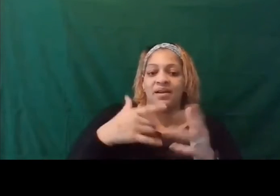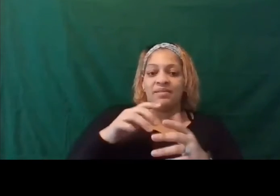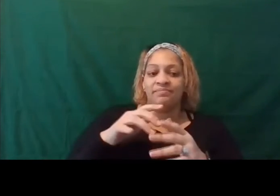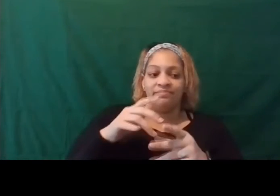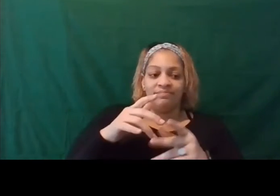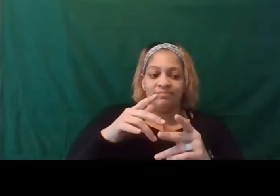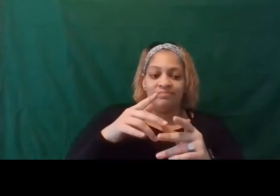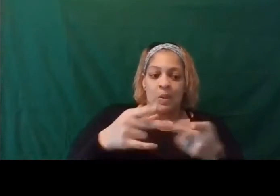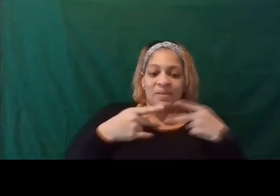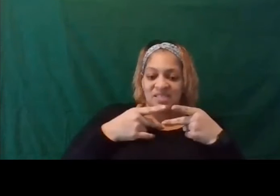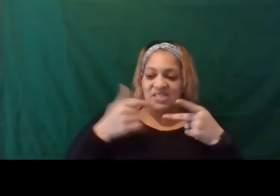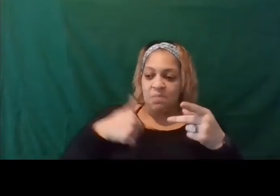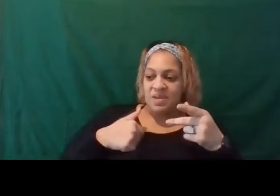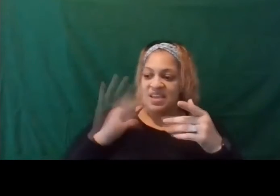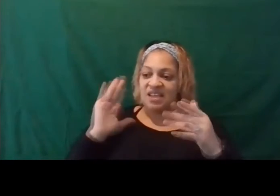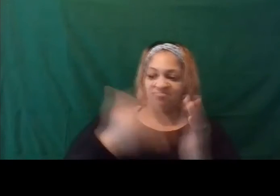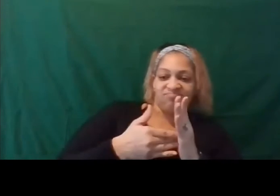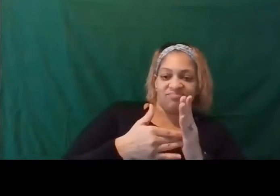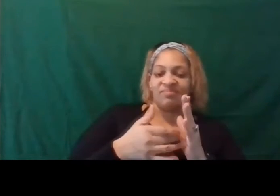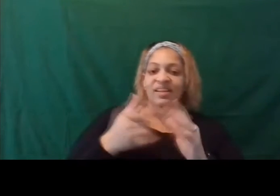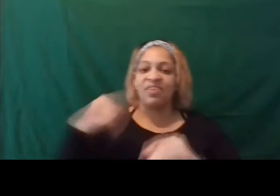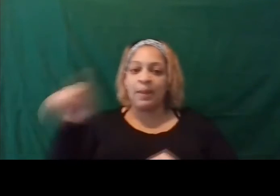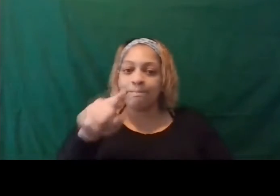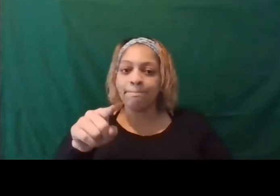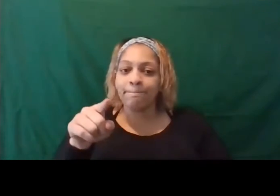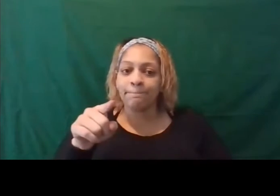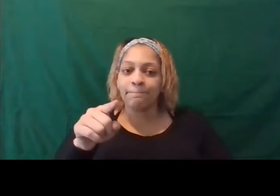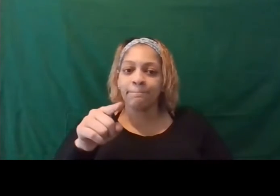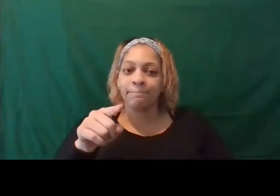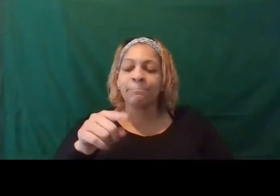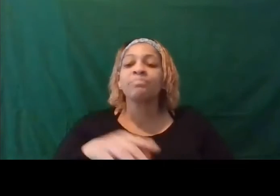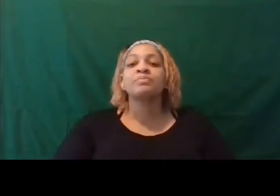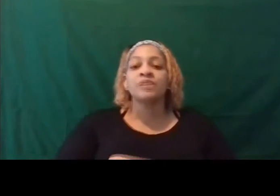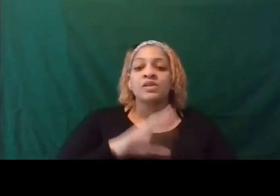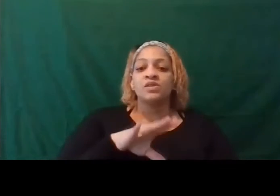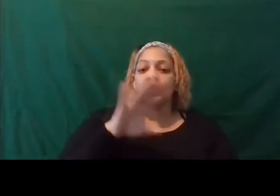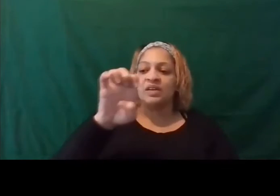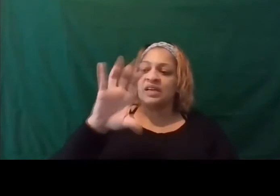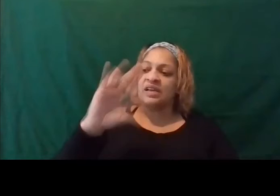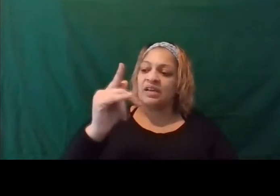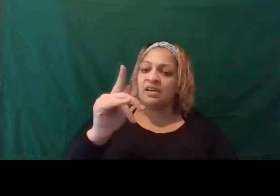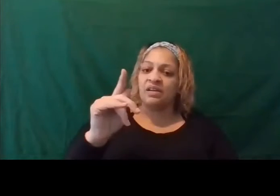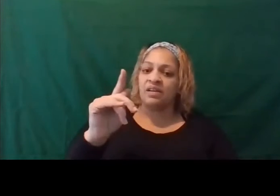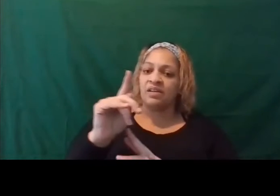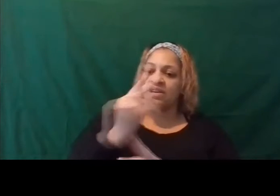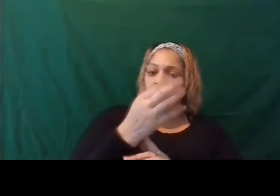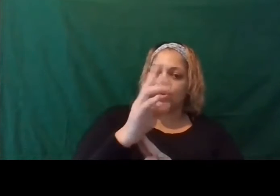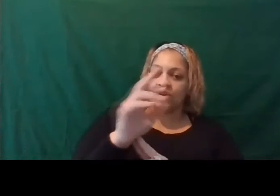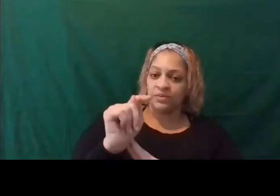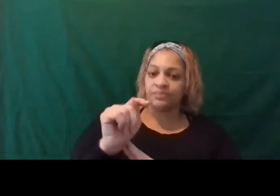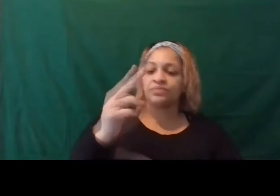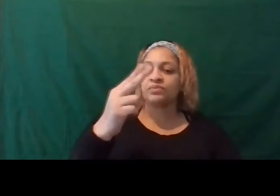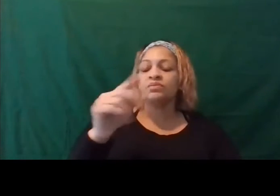them? Eckhart Tolle says, the moment you become aware of